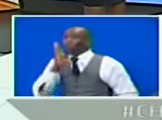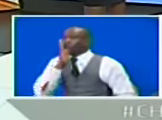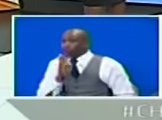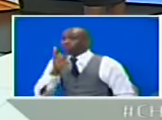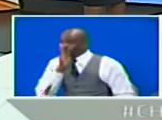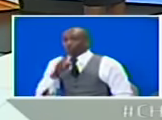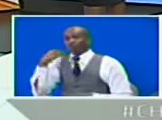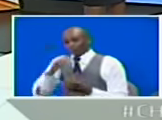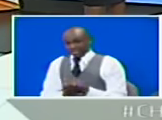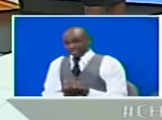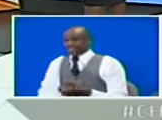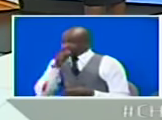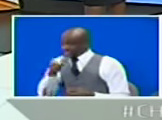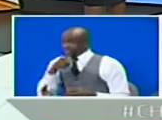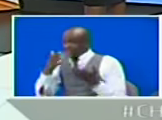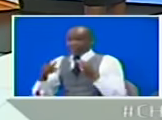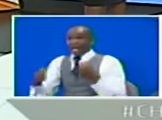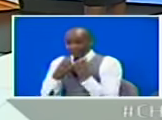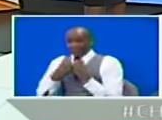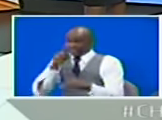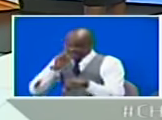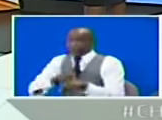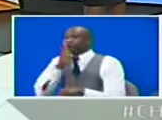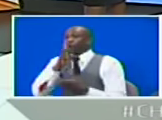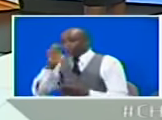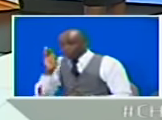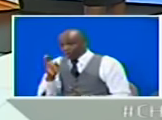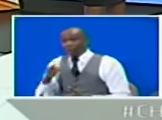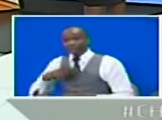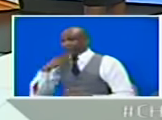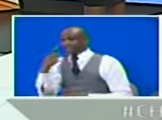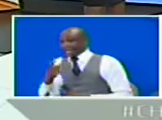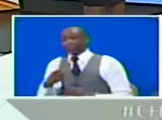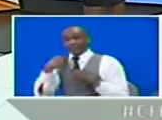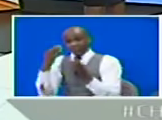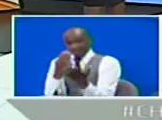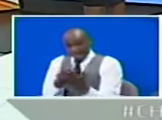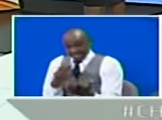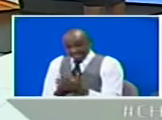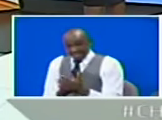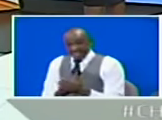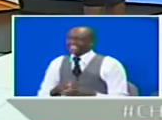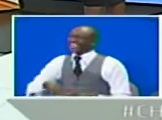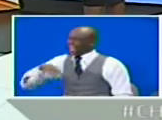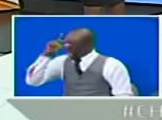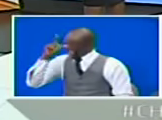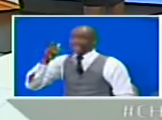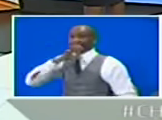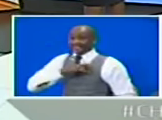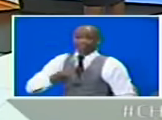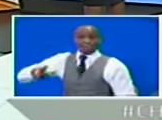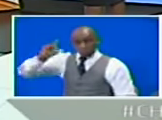into recurrent, and it will get to a time when you go out to borrow, investors will give you the money at very high mm-hmm. interest